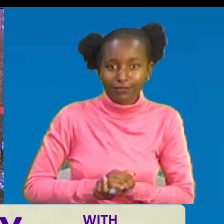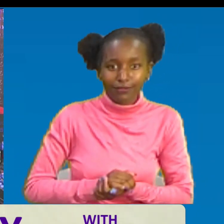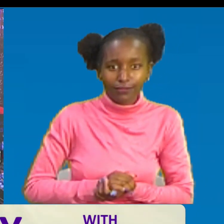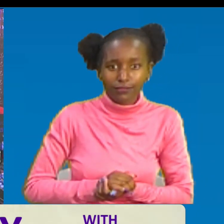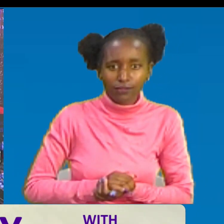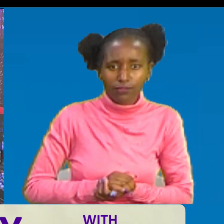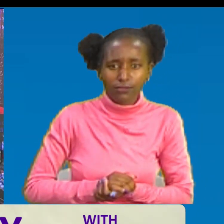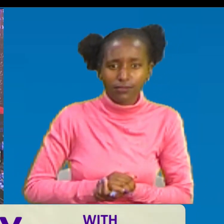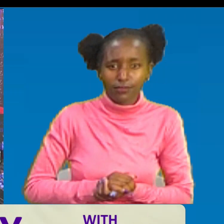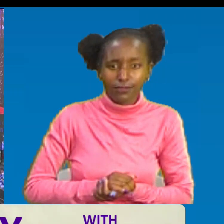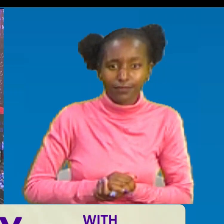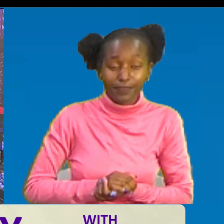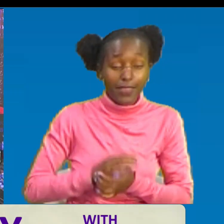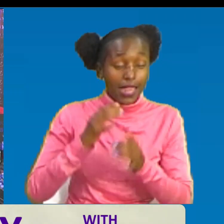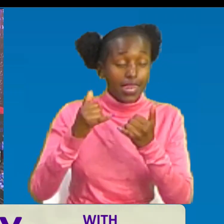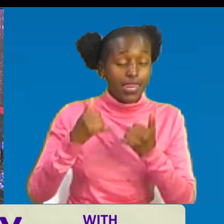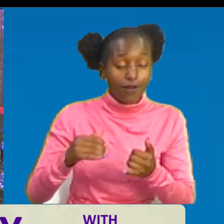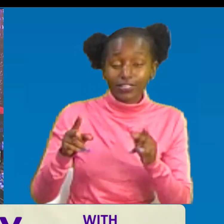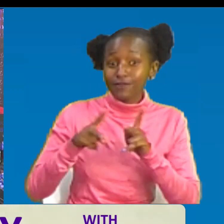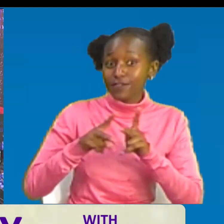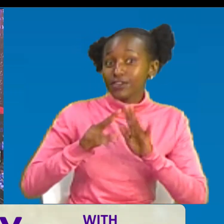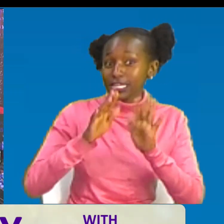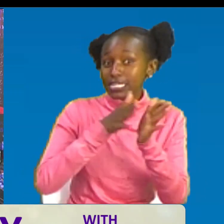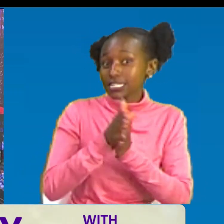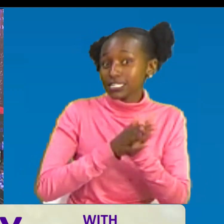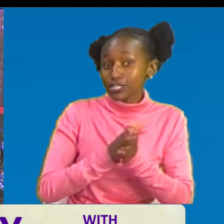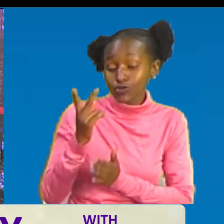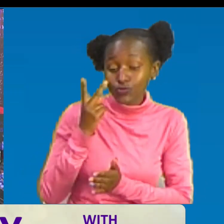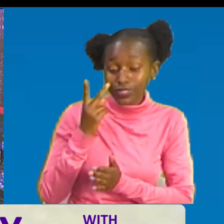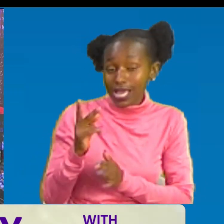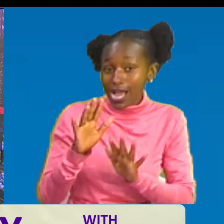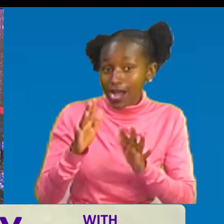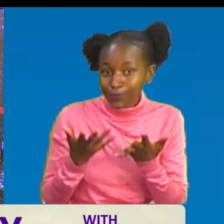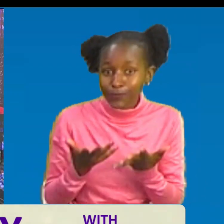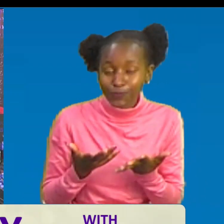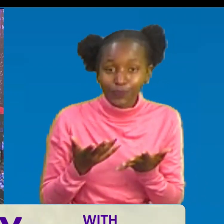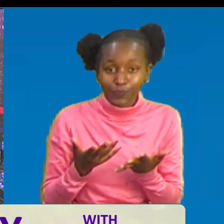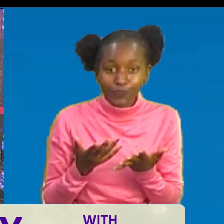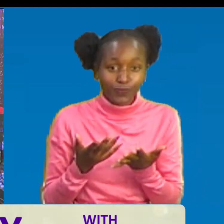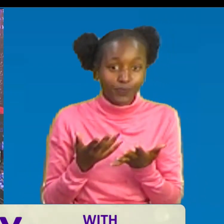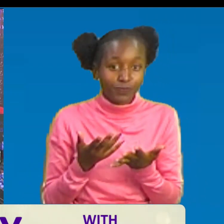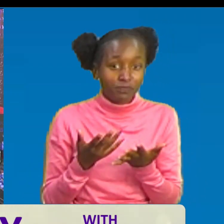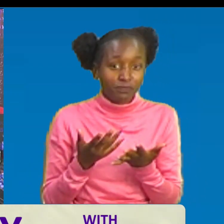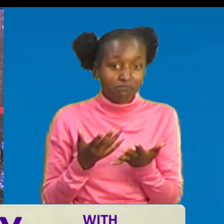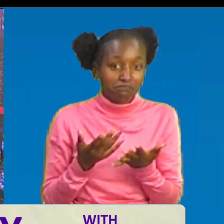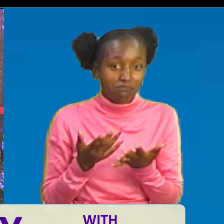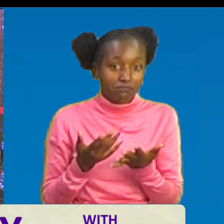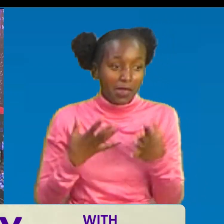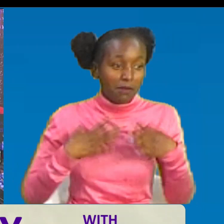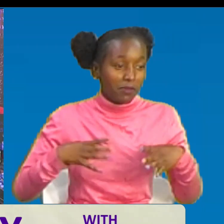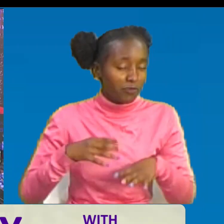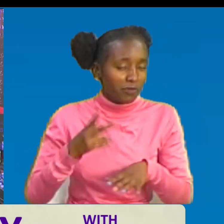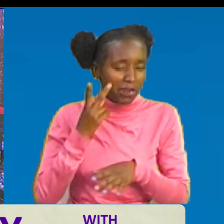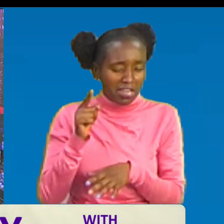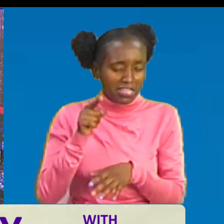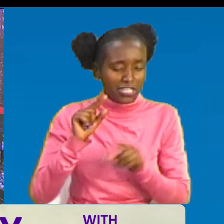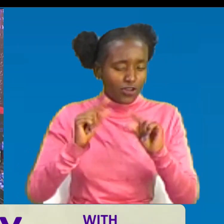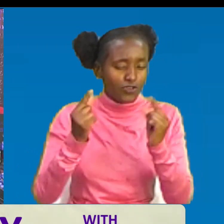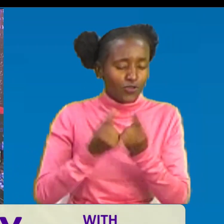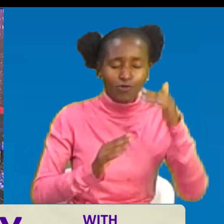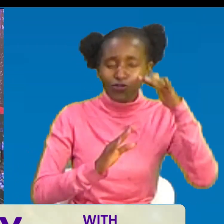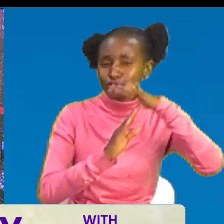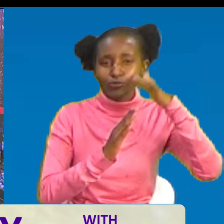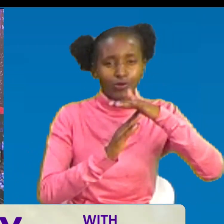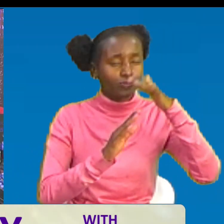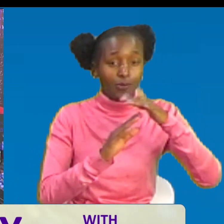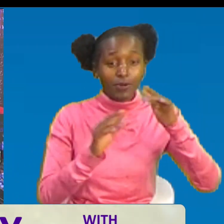Atlas Lions, who generally, I believe they're being viewed as the top dogs of Group F. Remember